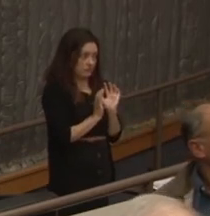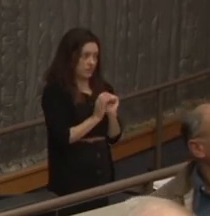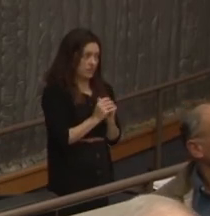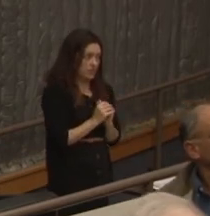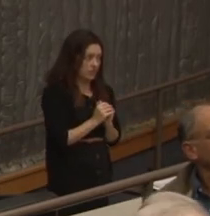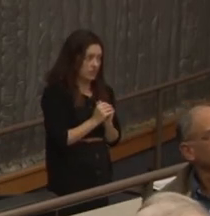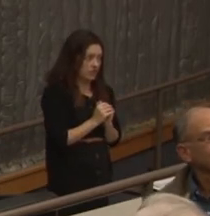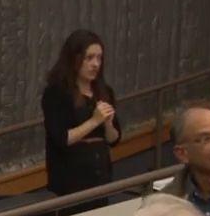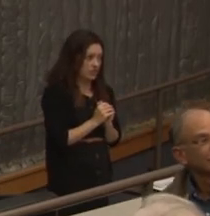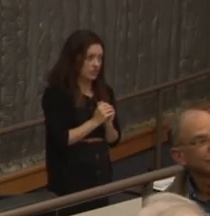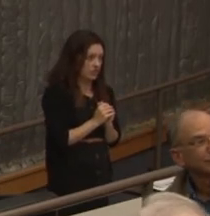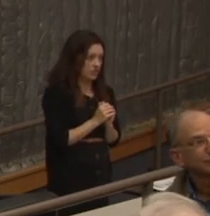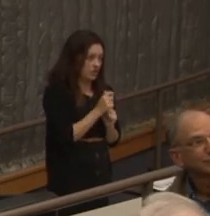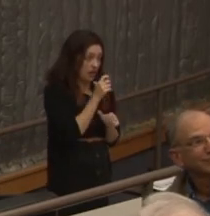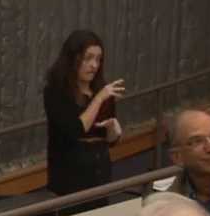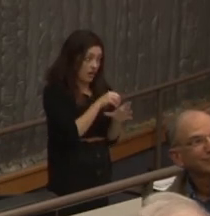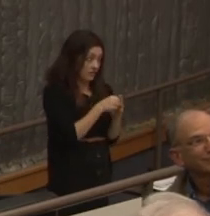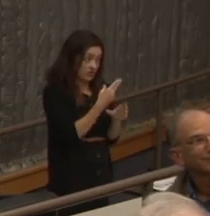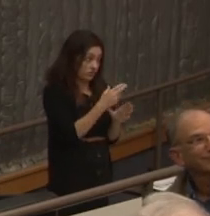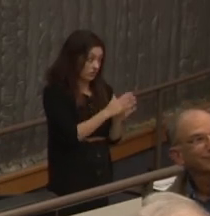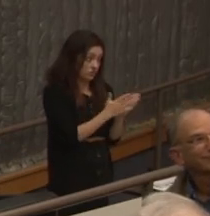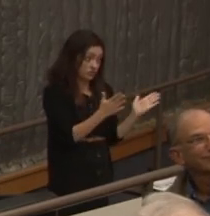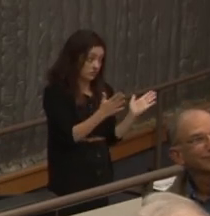It was not in history books.